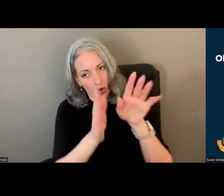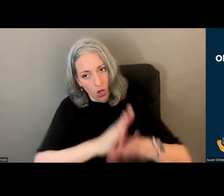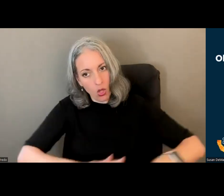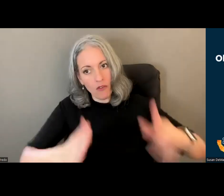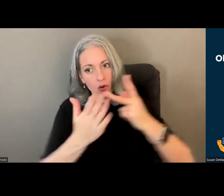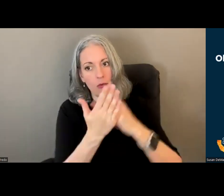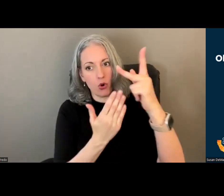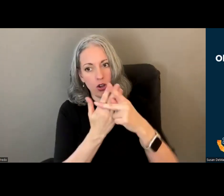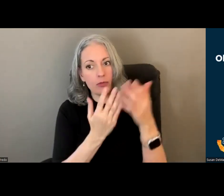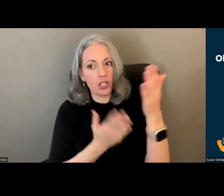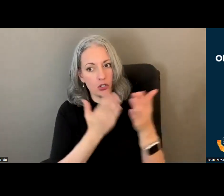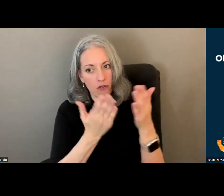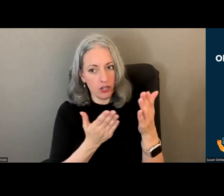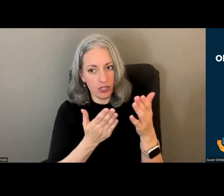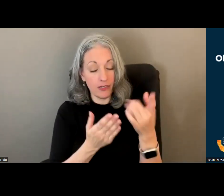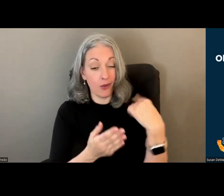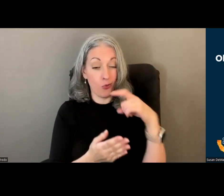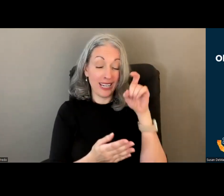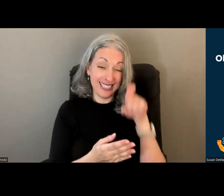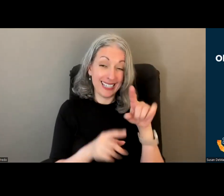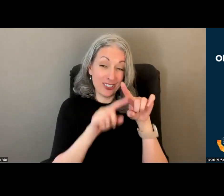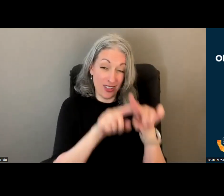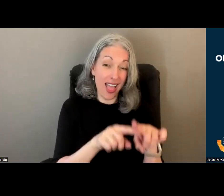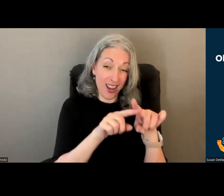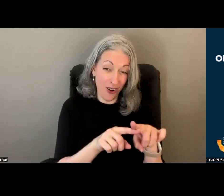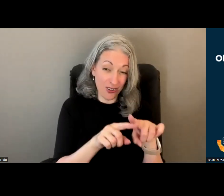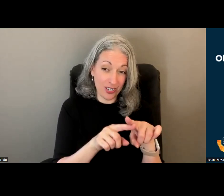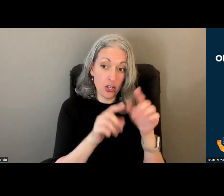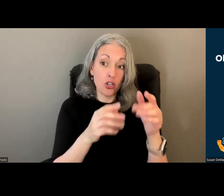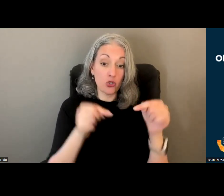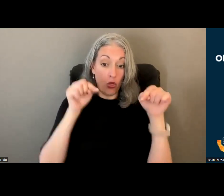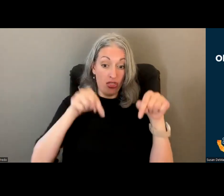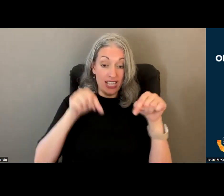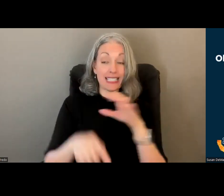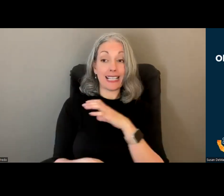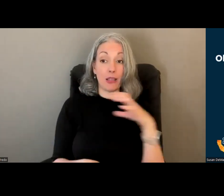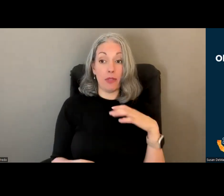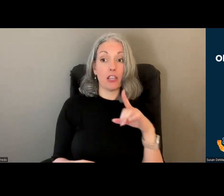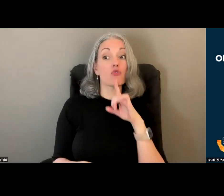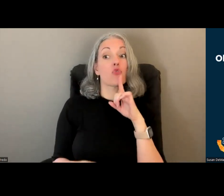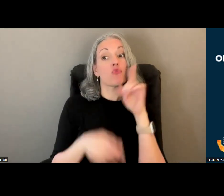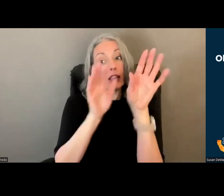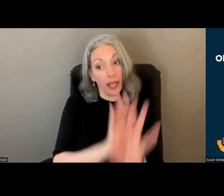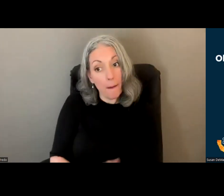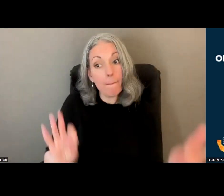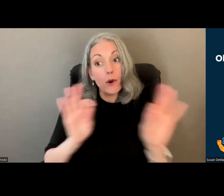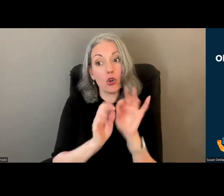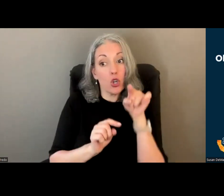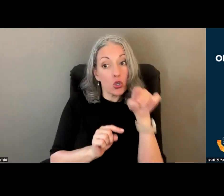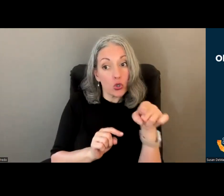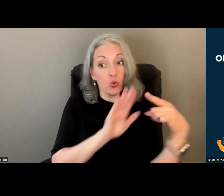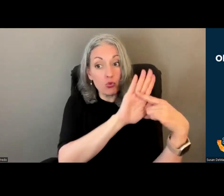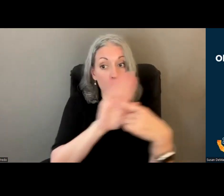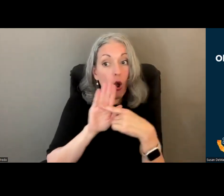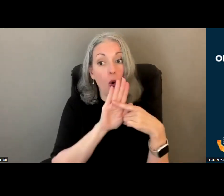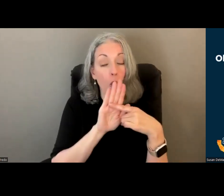and services that our population relies on. So this advisory committee is so crucial. You